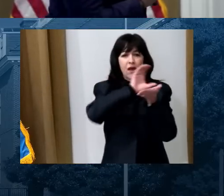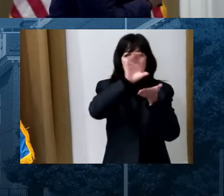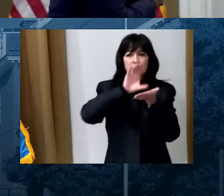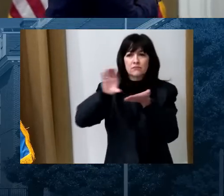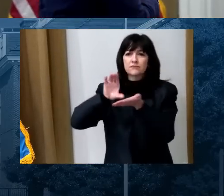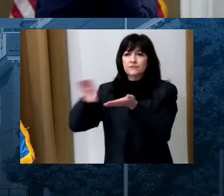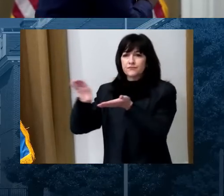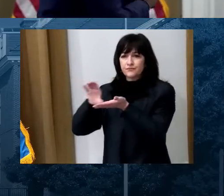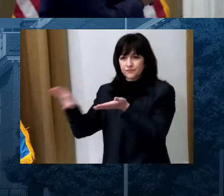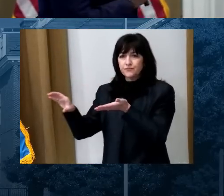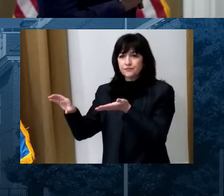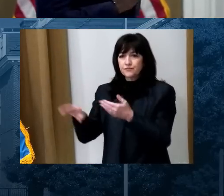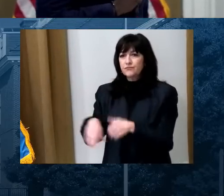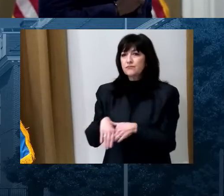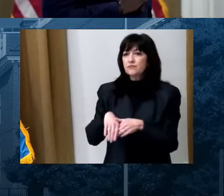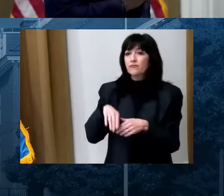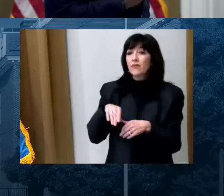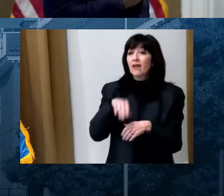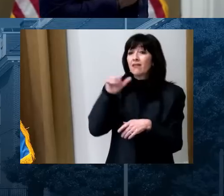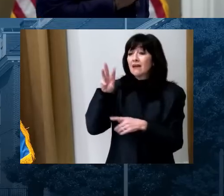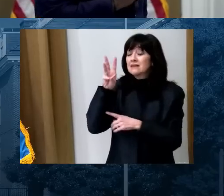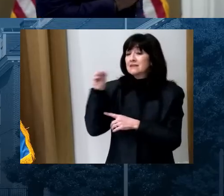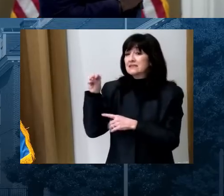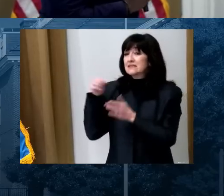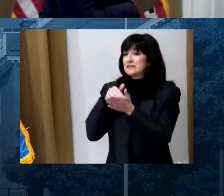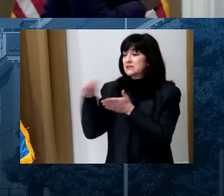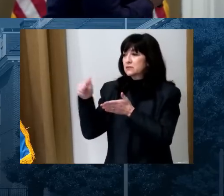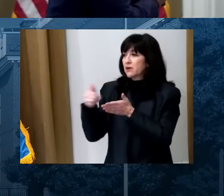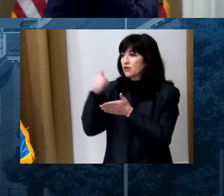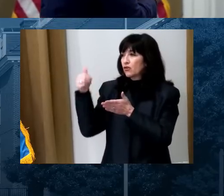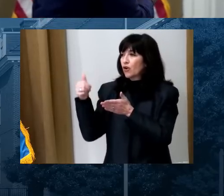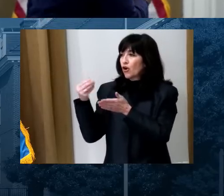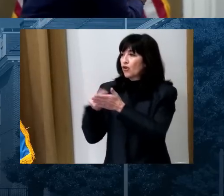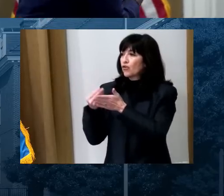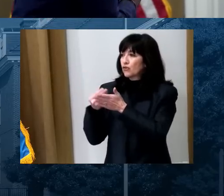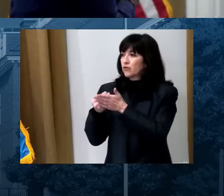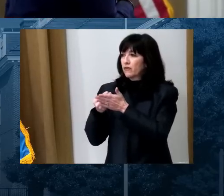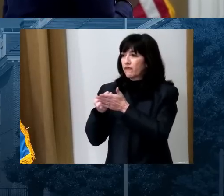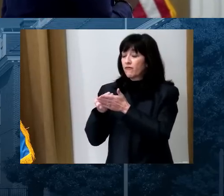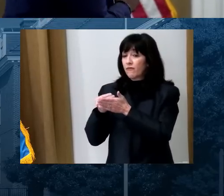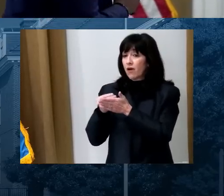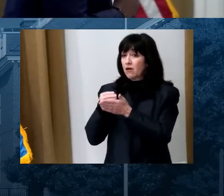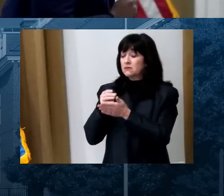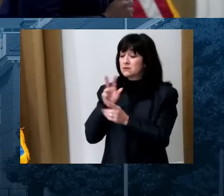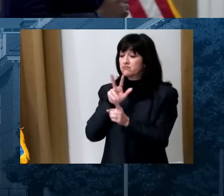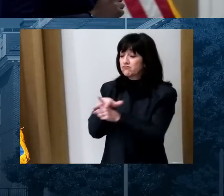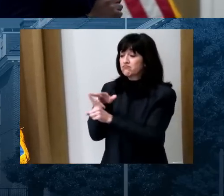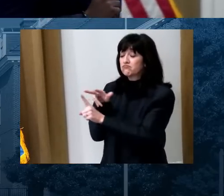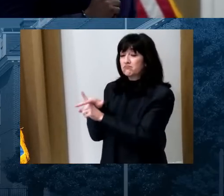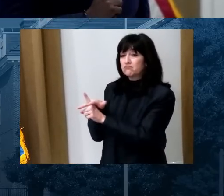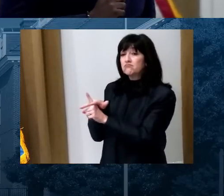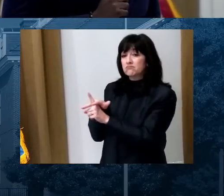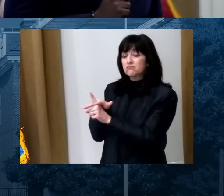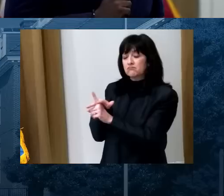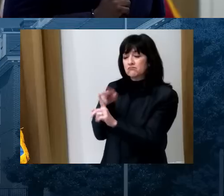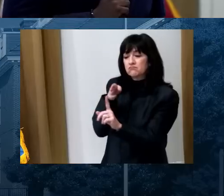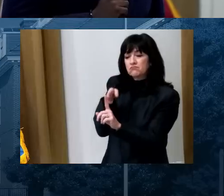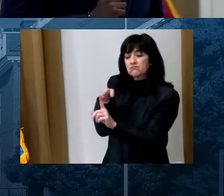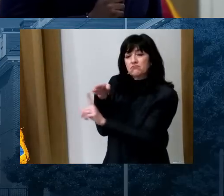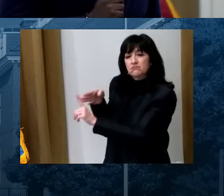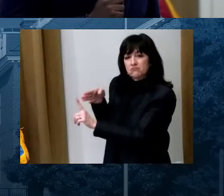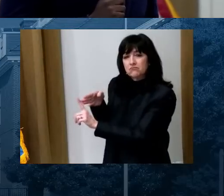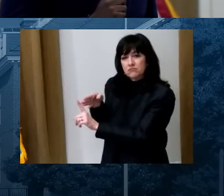fund dollars and another $60 million in ARPA funds that the governor has directed to these 4 initiatives. I think it's important to recognize